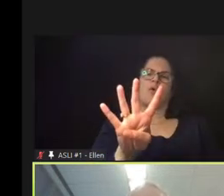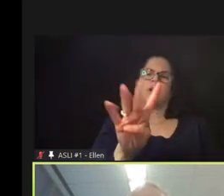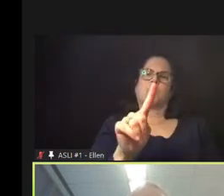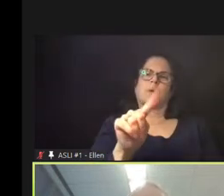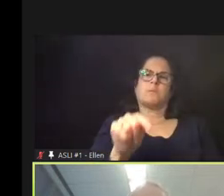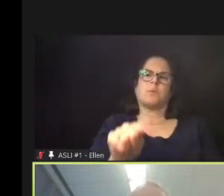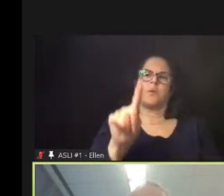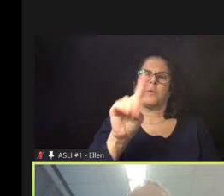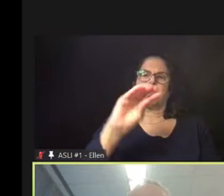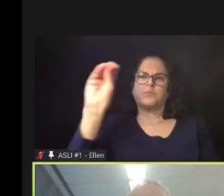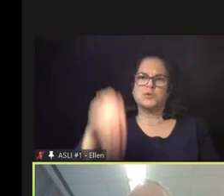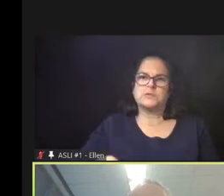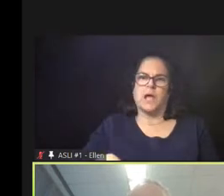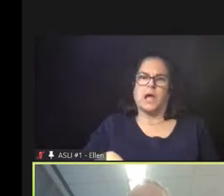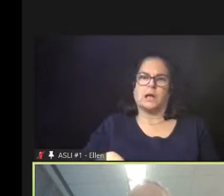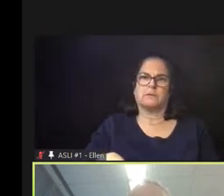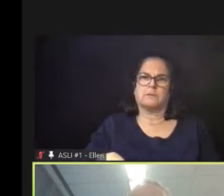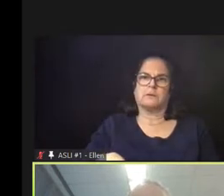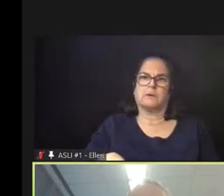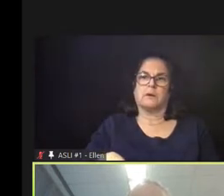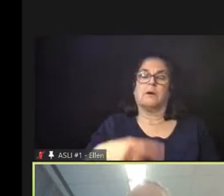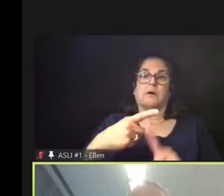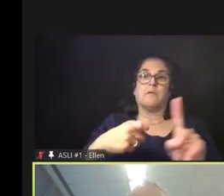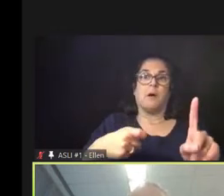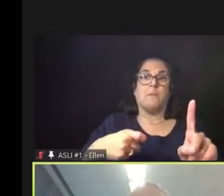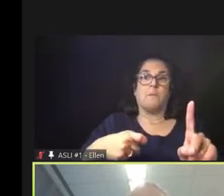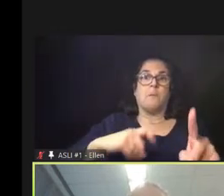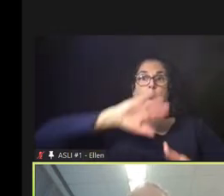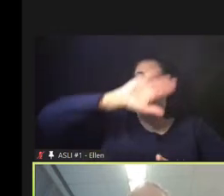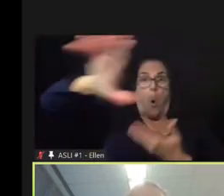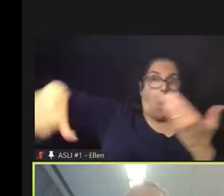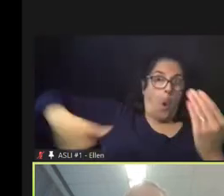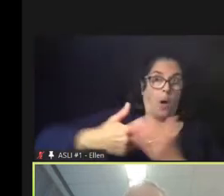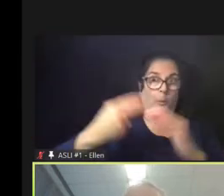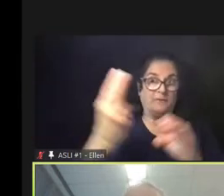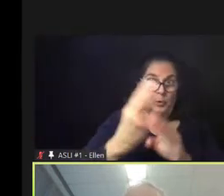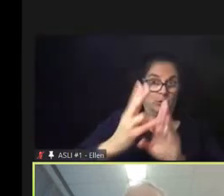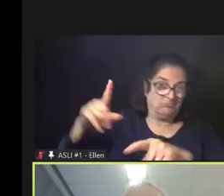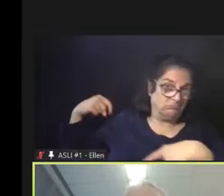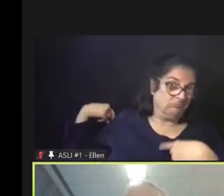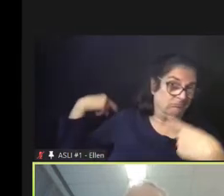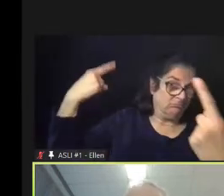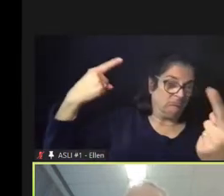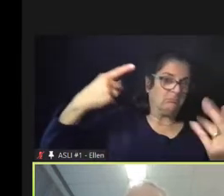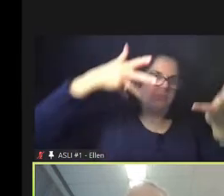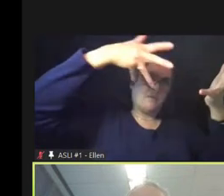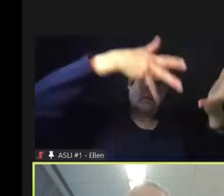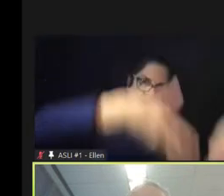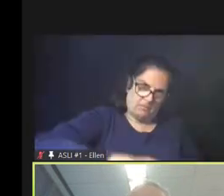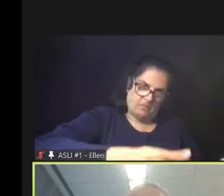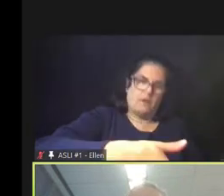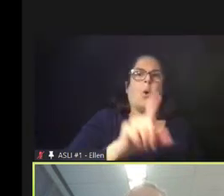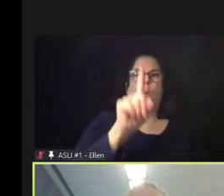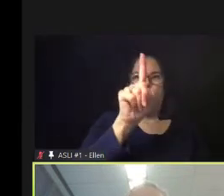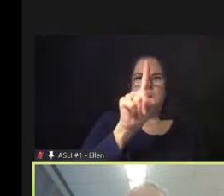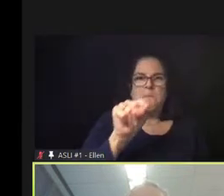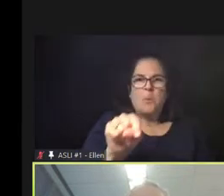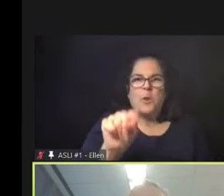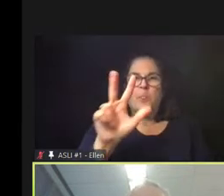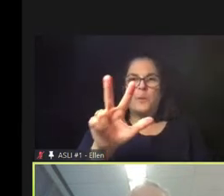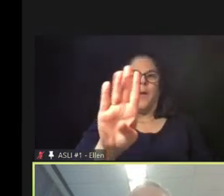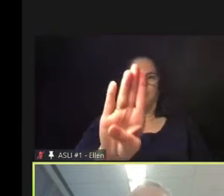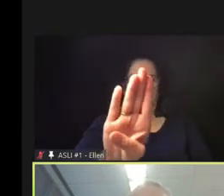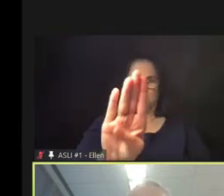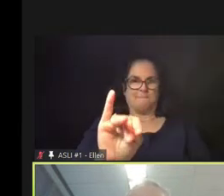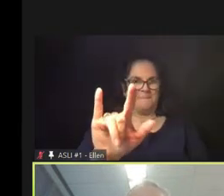41.4% of the total allocation that's been drawn. This means that we have about $1.3 billion remaining.